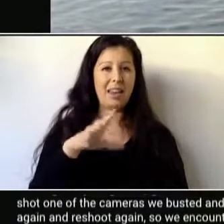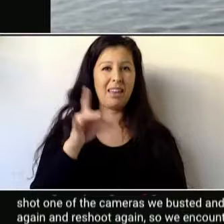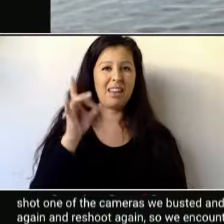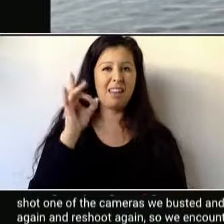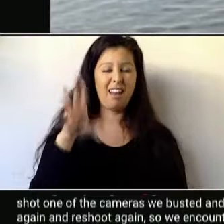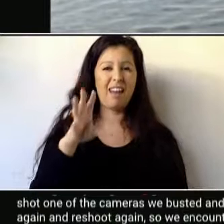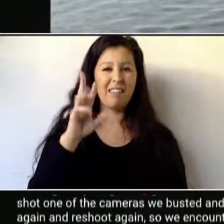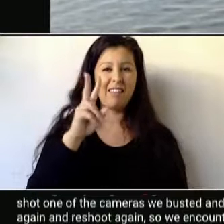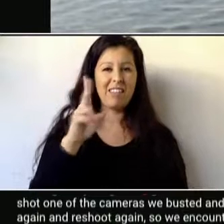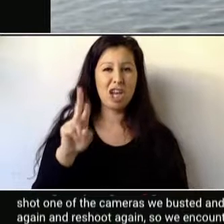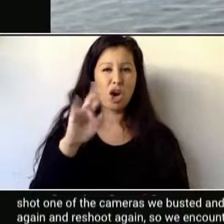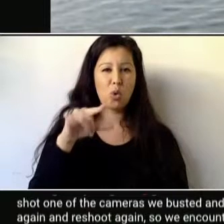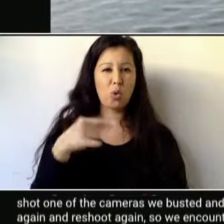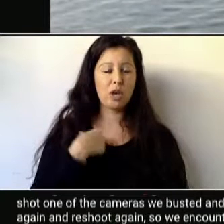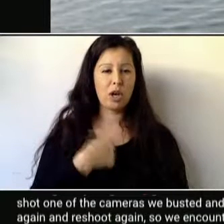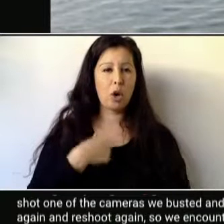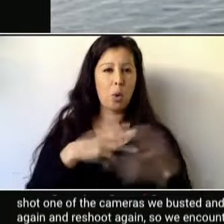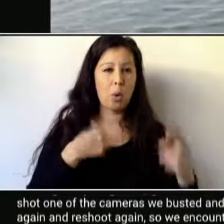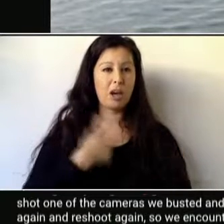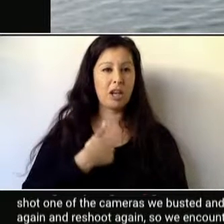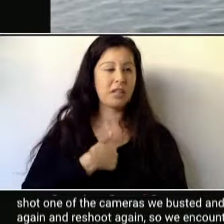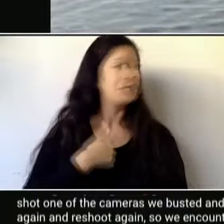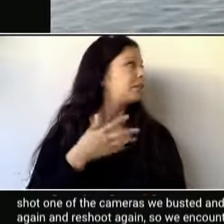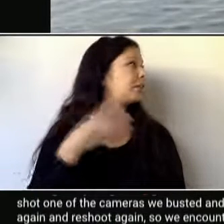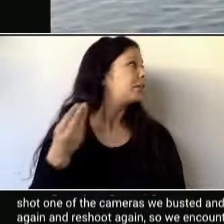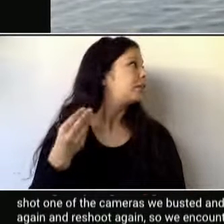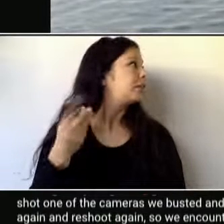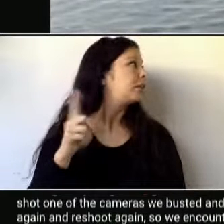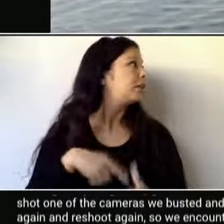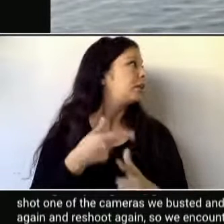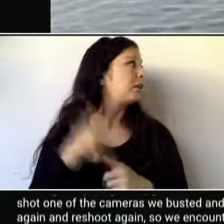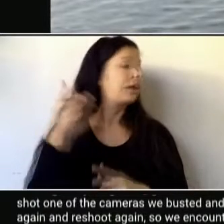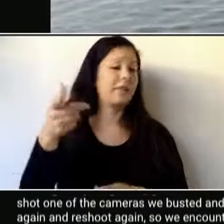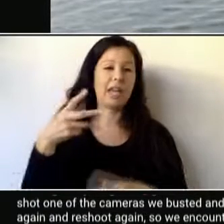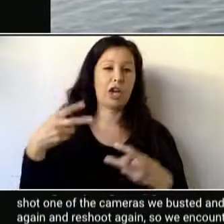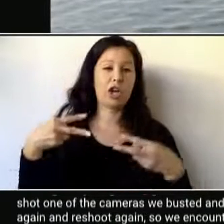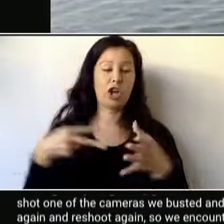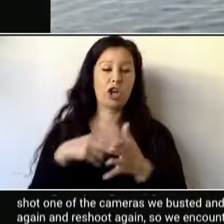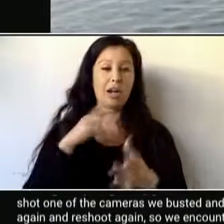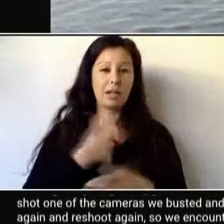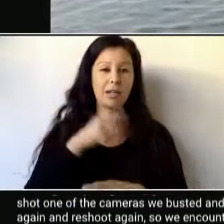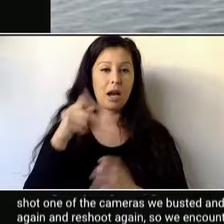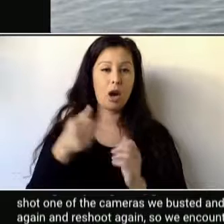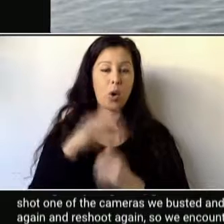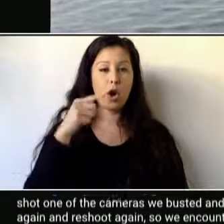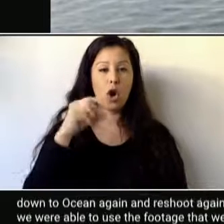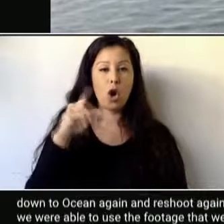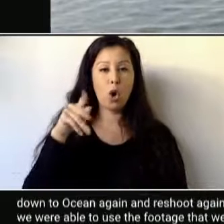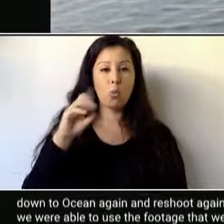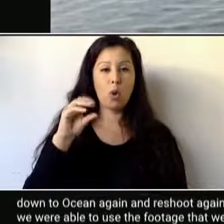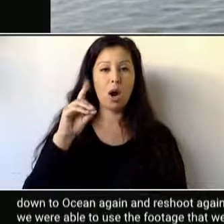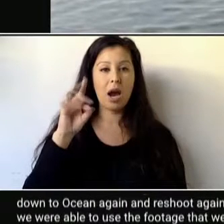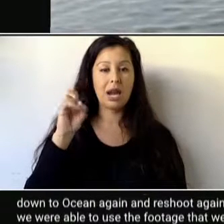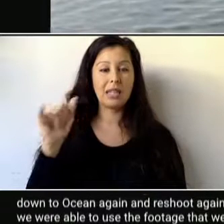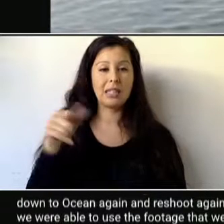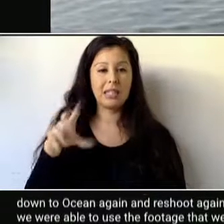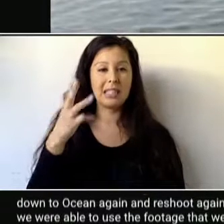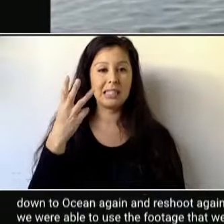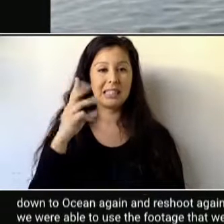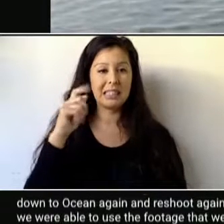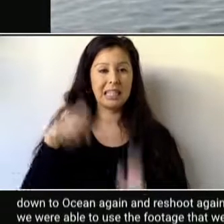that we built ourselves. And then they hooked us up with the GoPro Odyssey, which is a